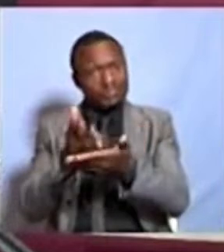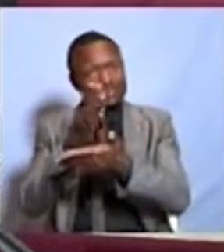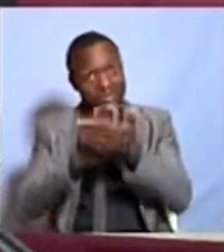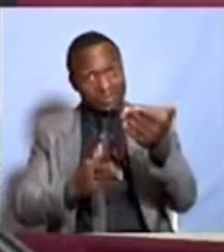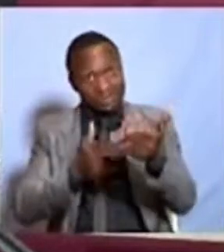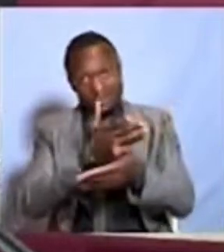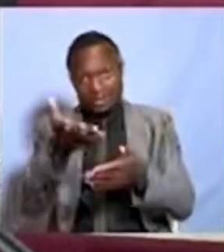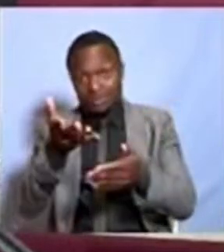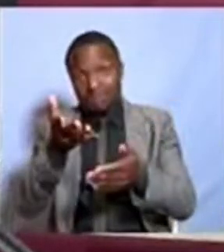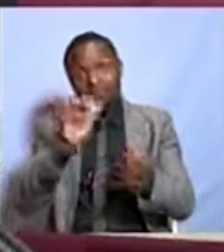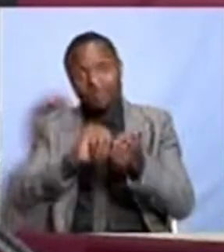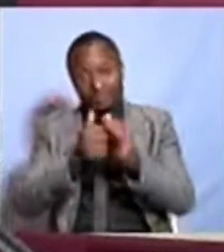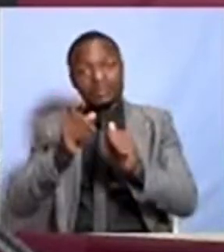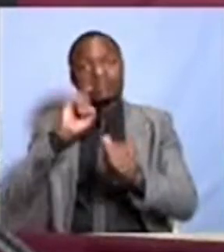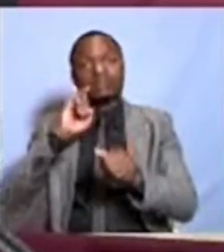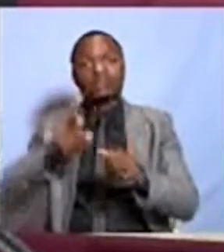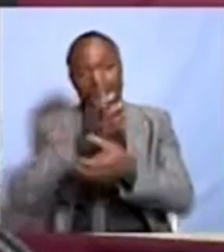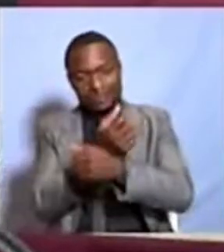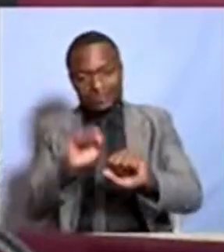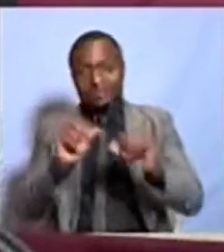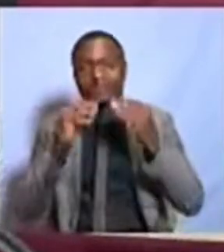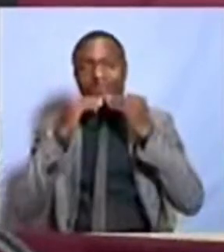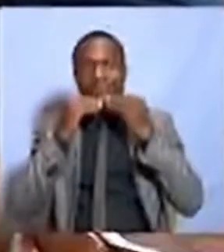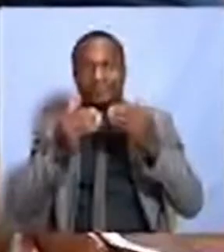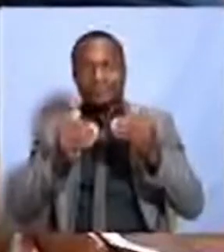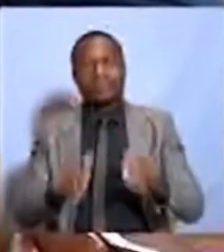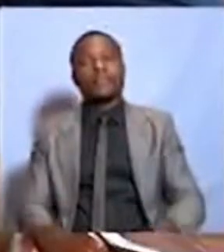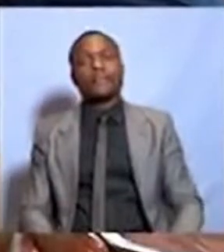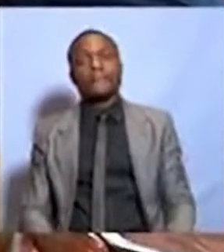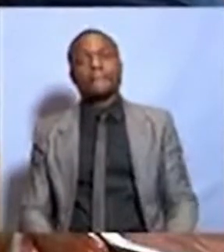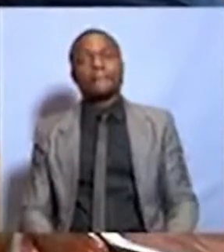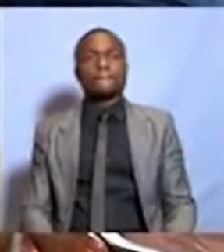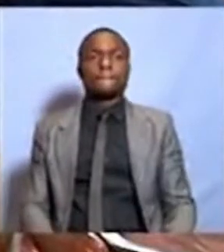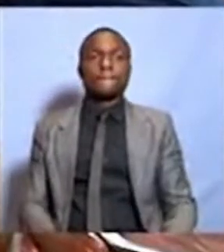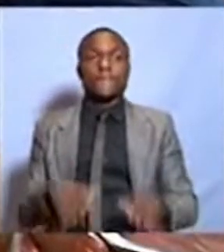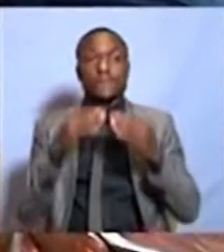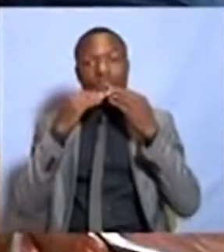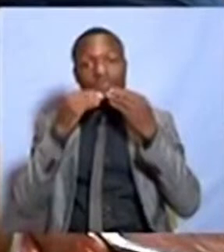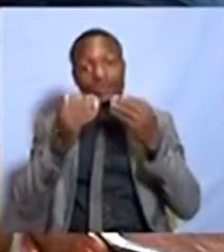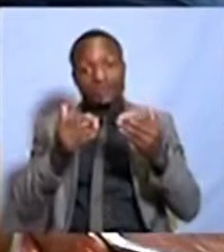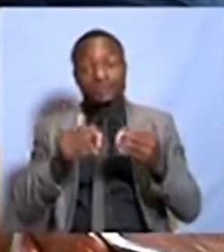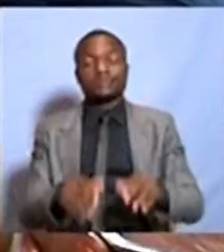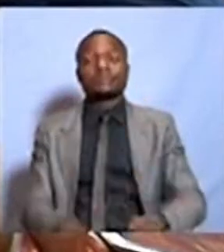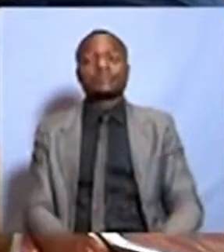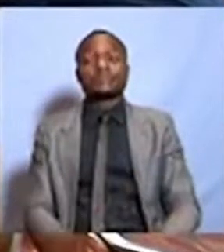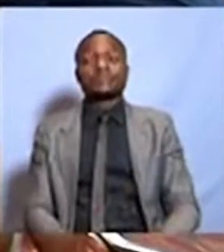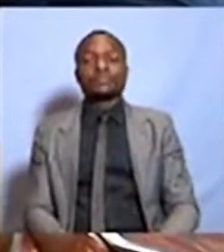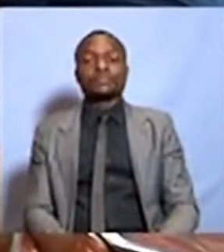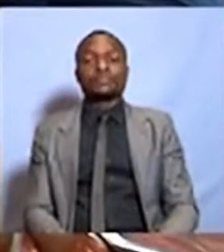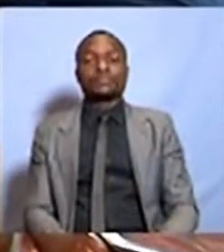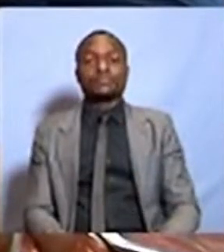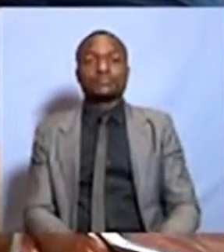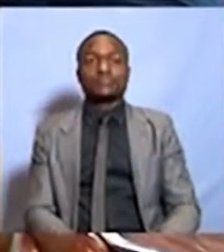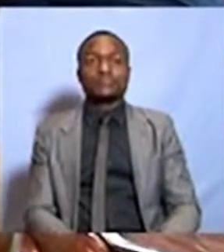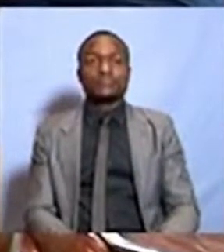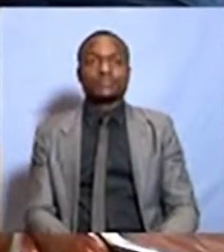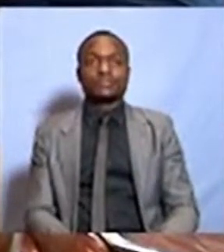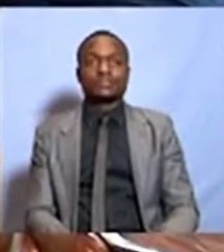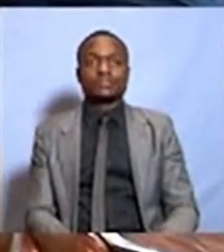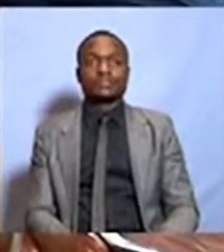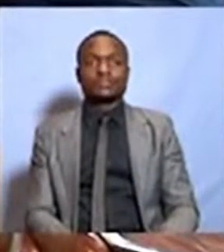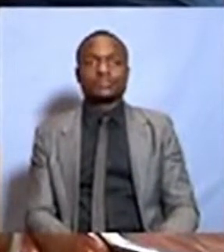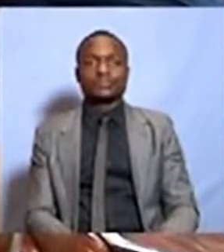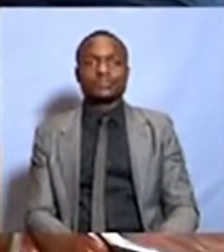those loopholes need to be curbed. Thank you. Oh, thank you so very much. Well,